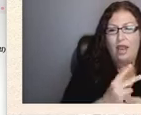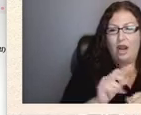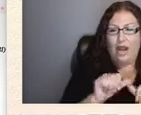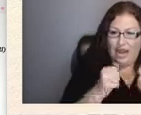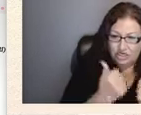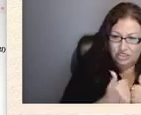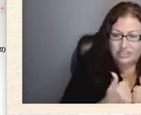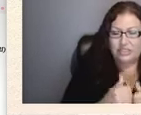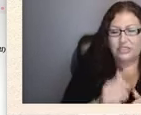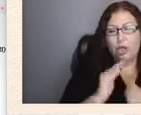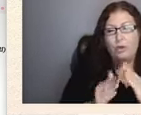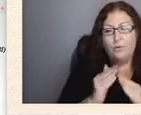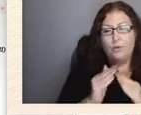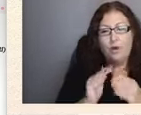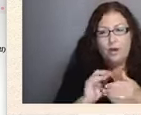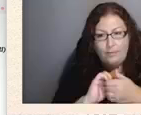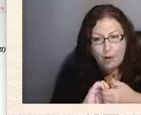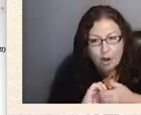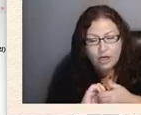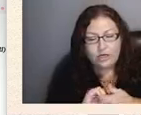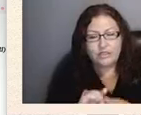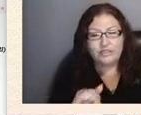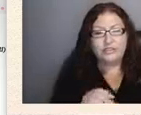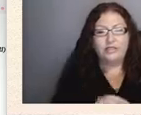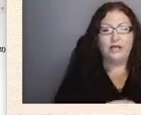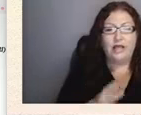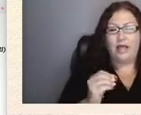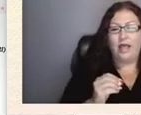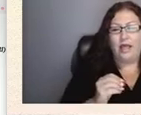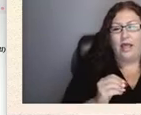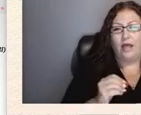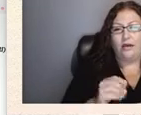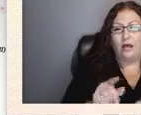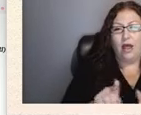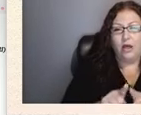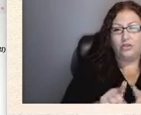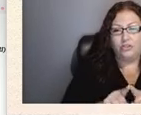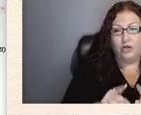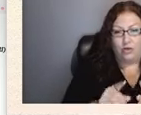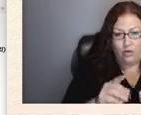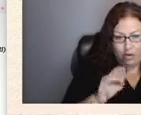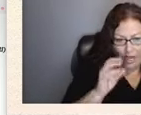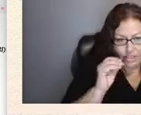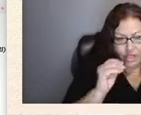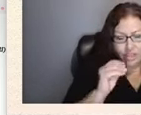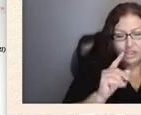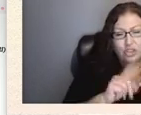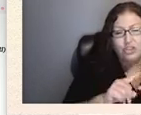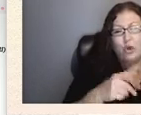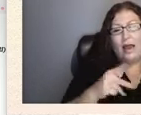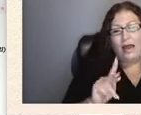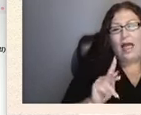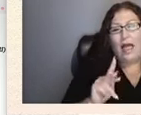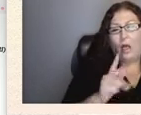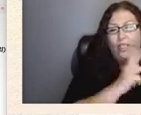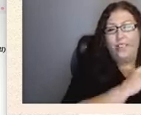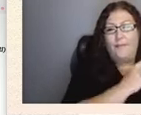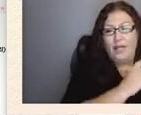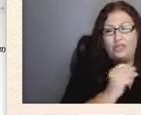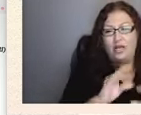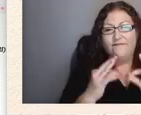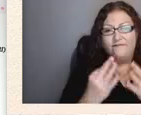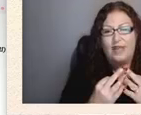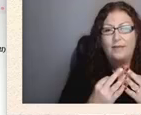community partners, and within education to allow the patient and family or